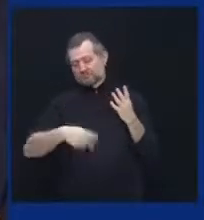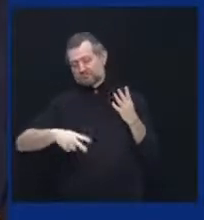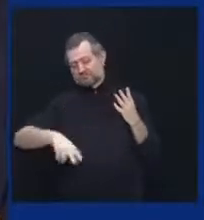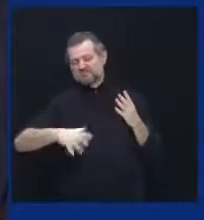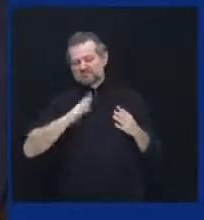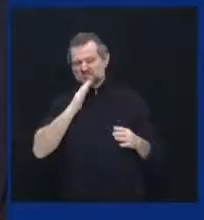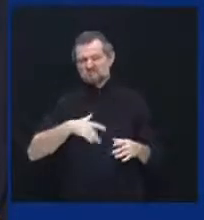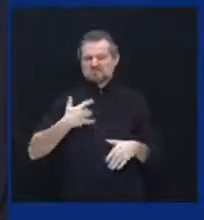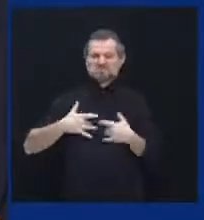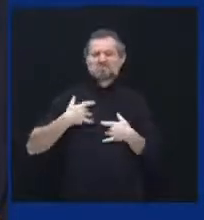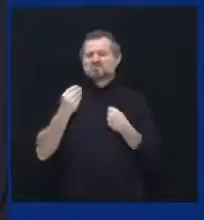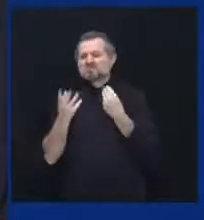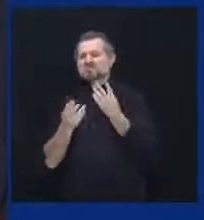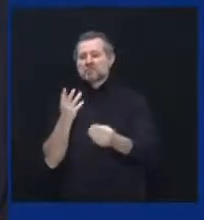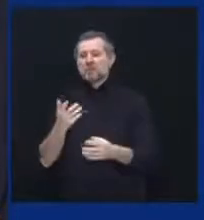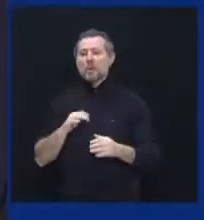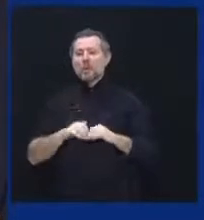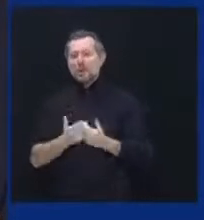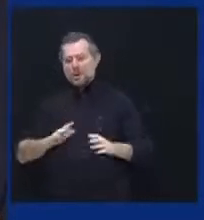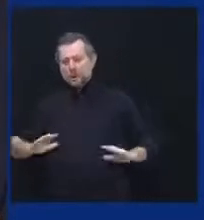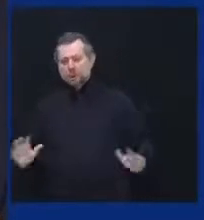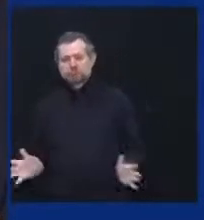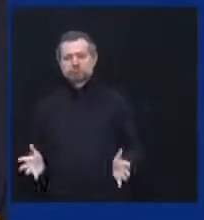you jumpstart the arts